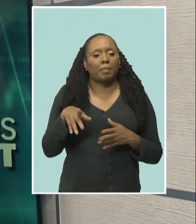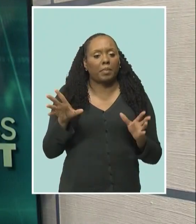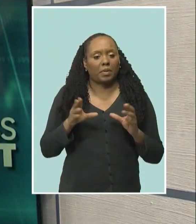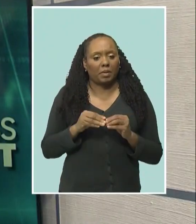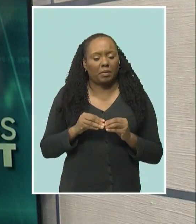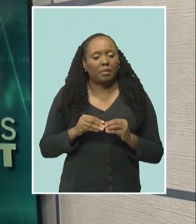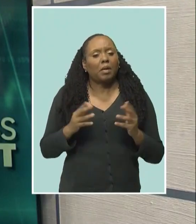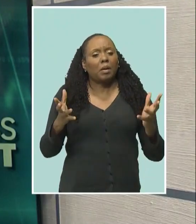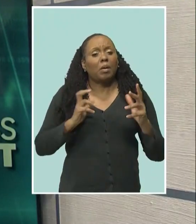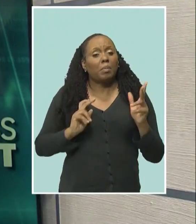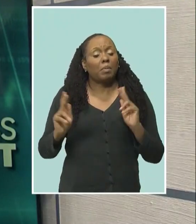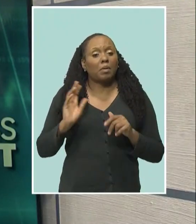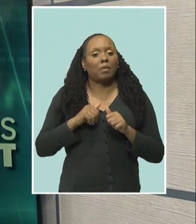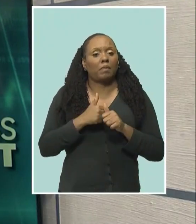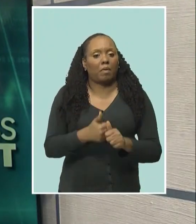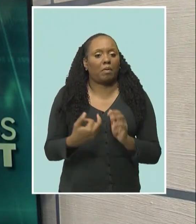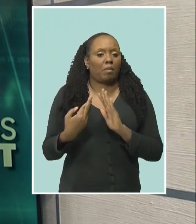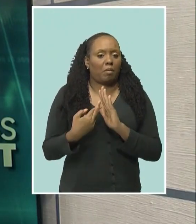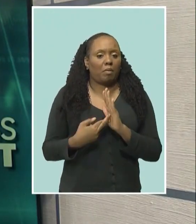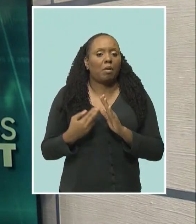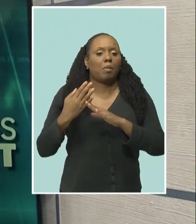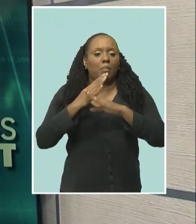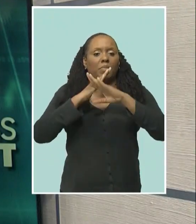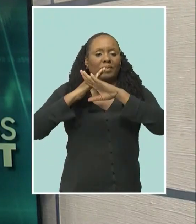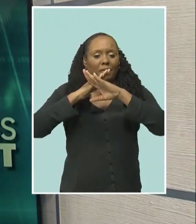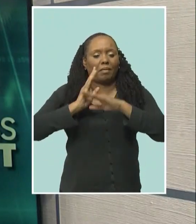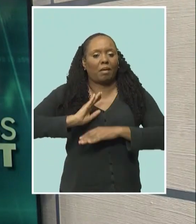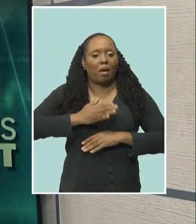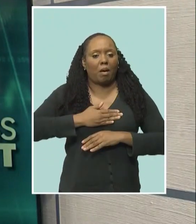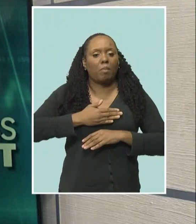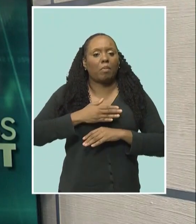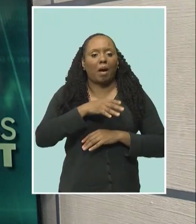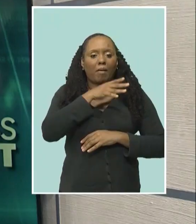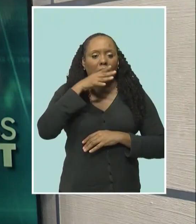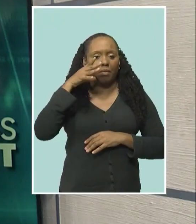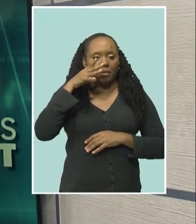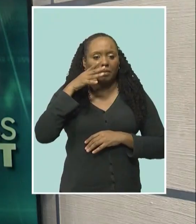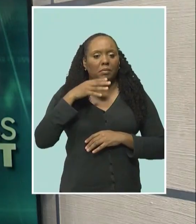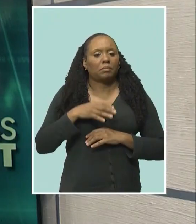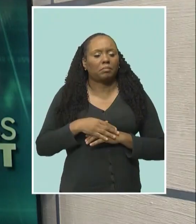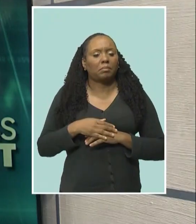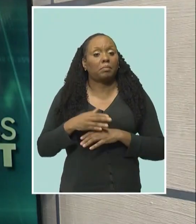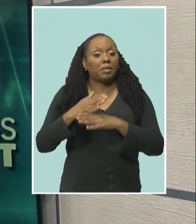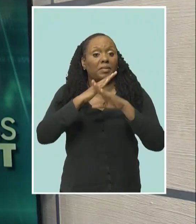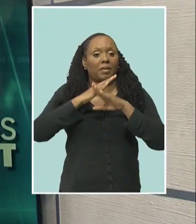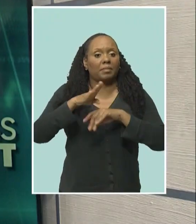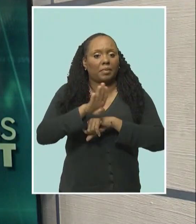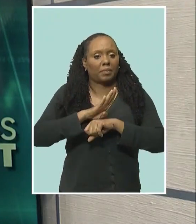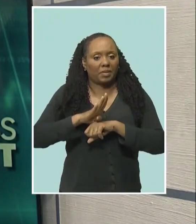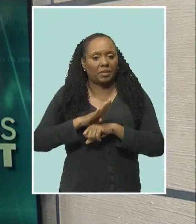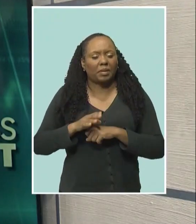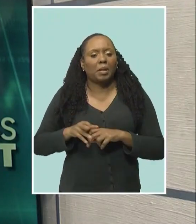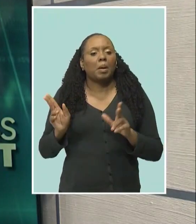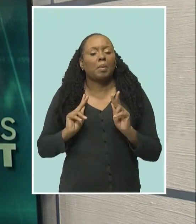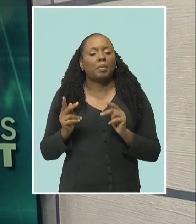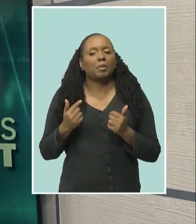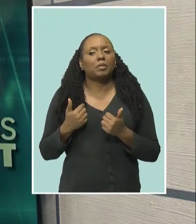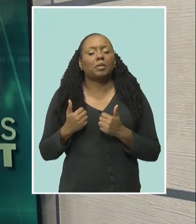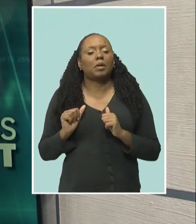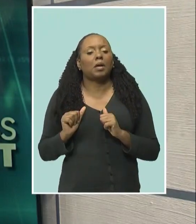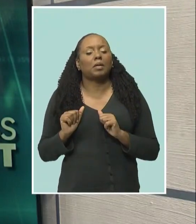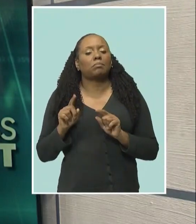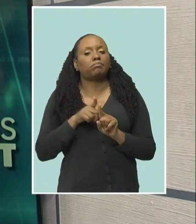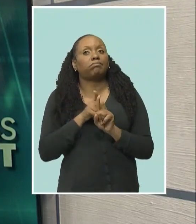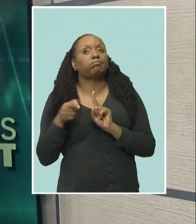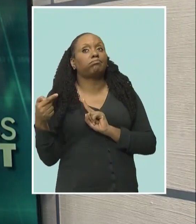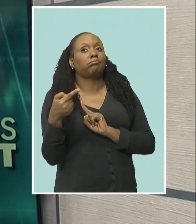to follow the protocols and protect local agriculture and the island on a whole. Mr. Ware says trying to bypass the legal channels can have